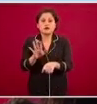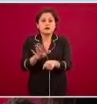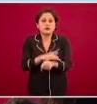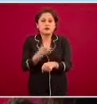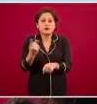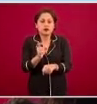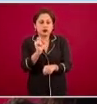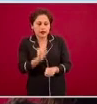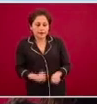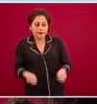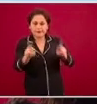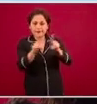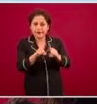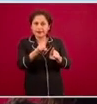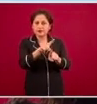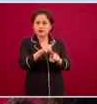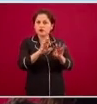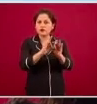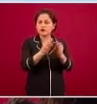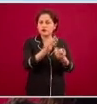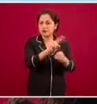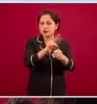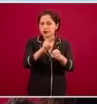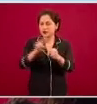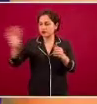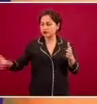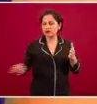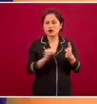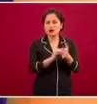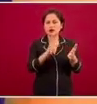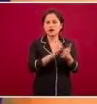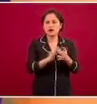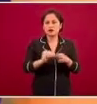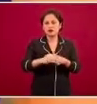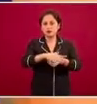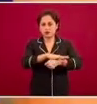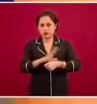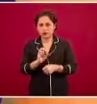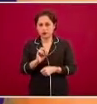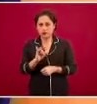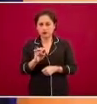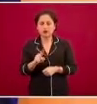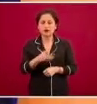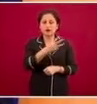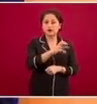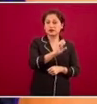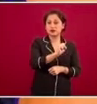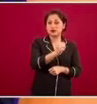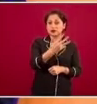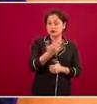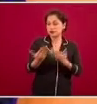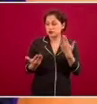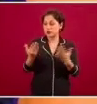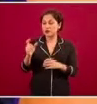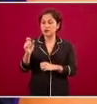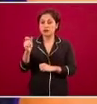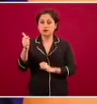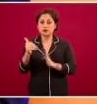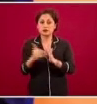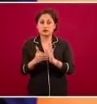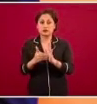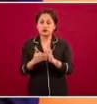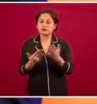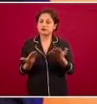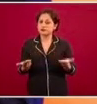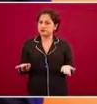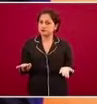respiratory disease monitoring centers. And why did they change their name? Because now we incorporated COVID in the diseases